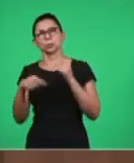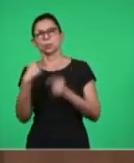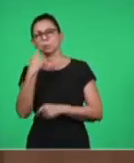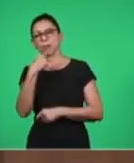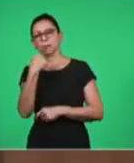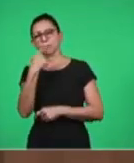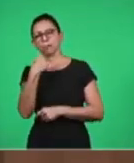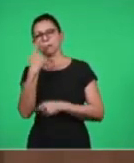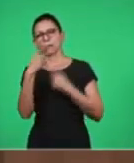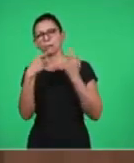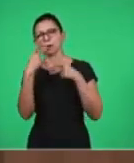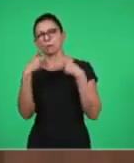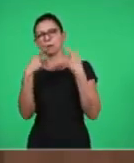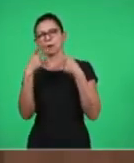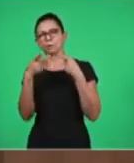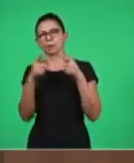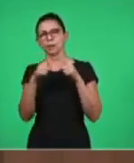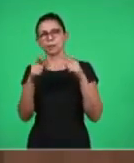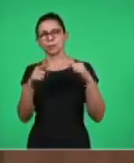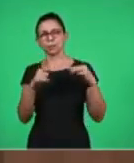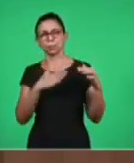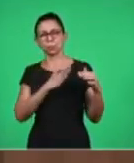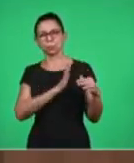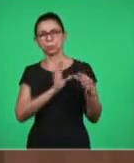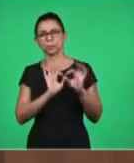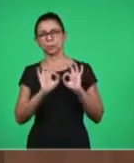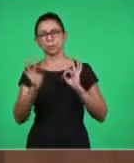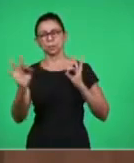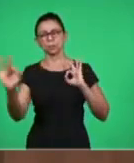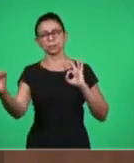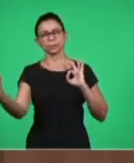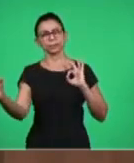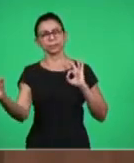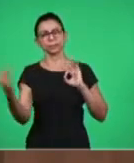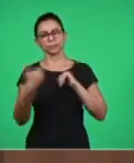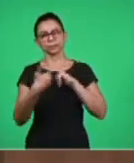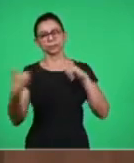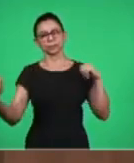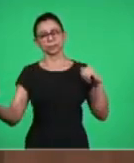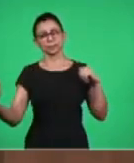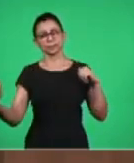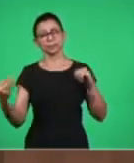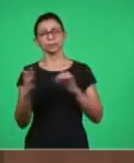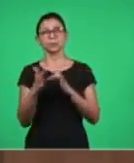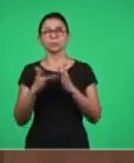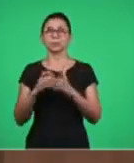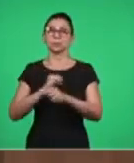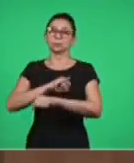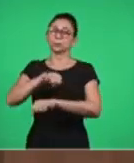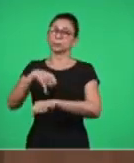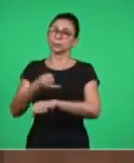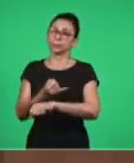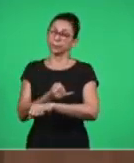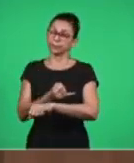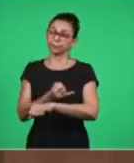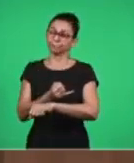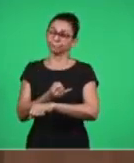far away from me. And then Jesus cries and laments about Jerusalem. He says, Jerusalem, Jerusalem.